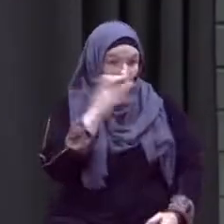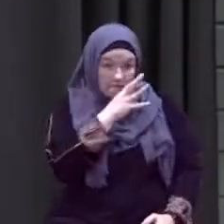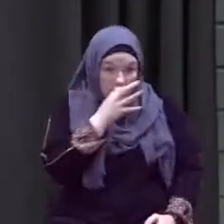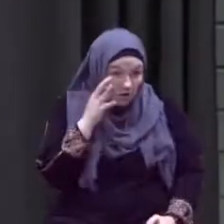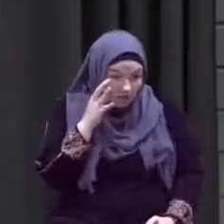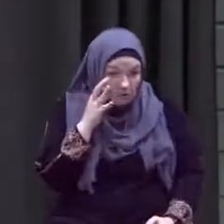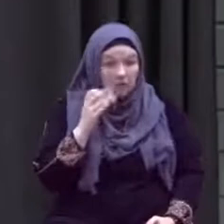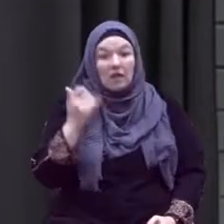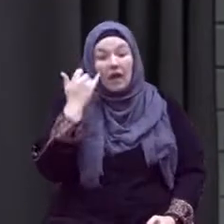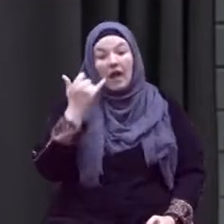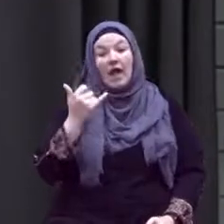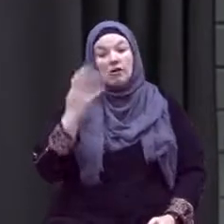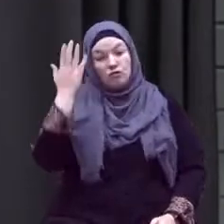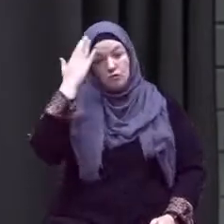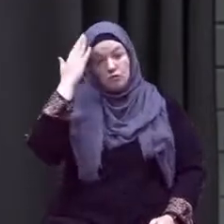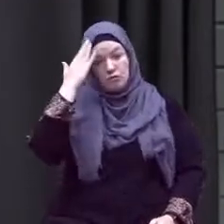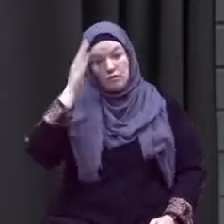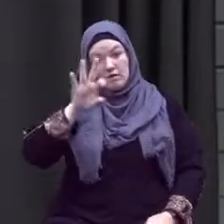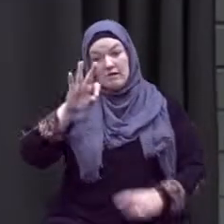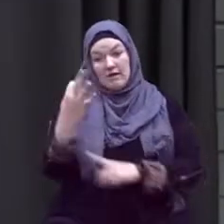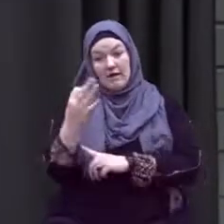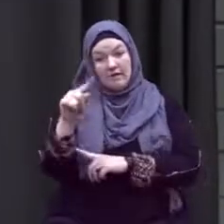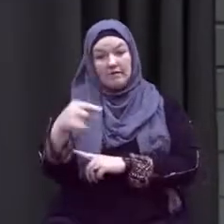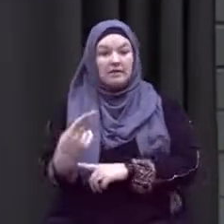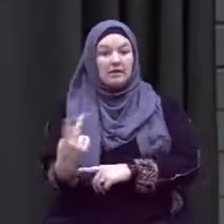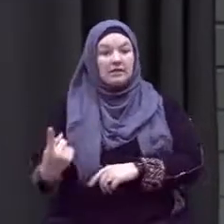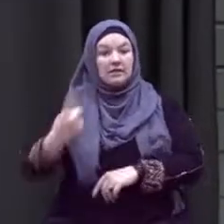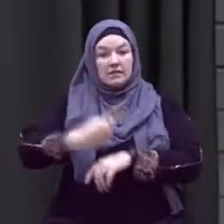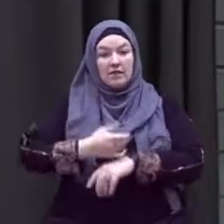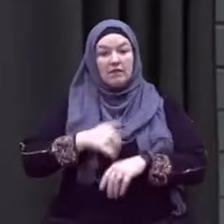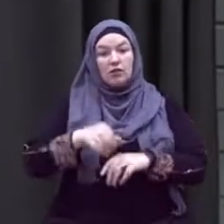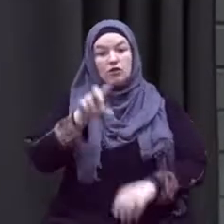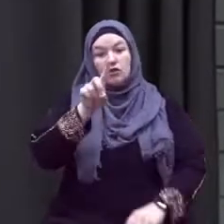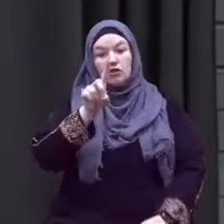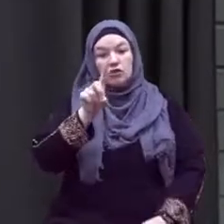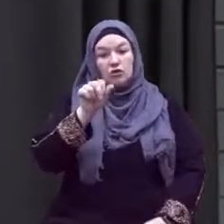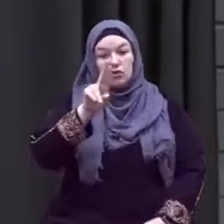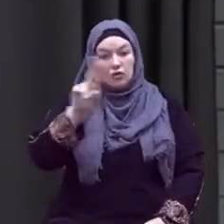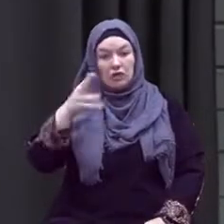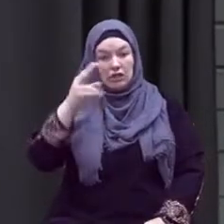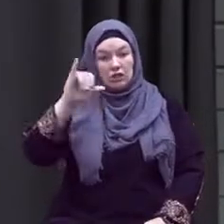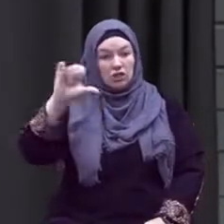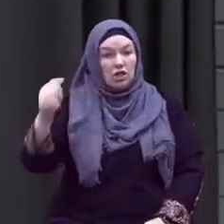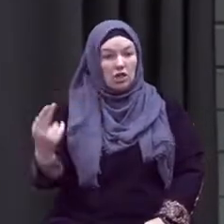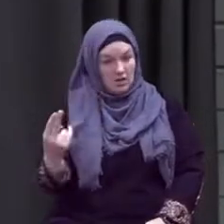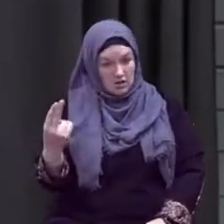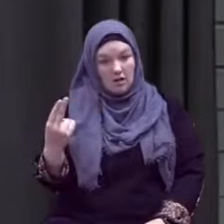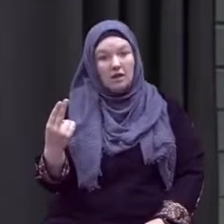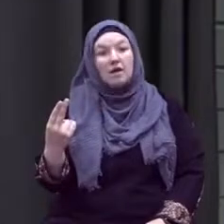the day of Arafah, which is the 9th of Dhul Hijjah. In particular,